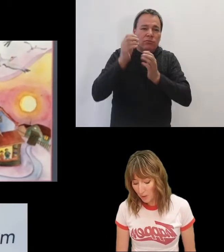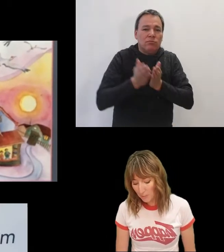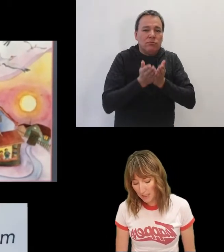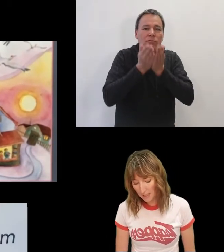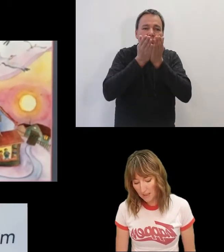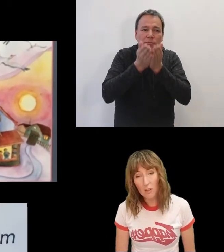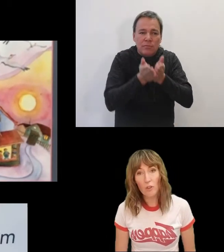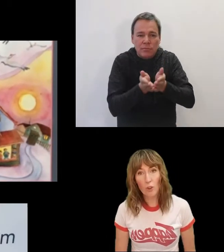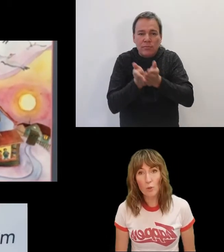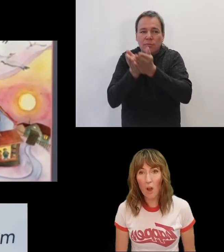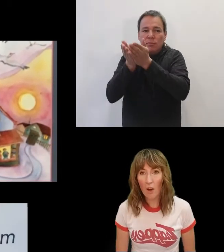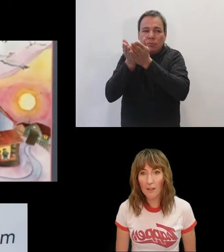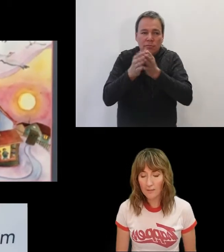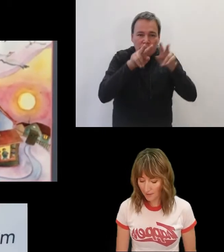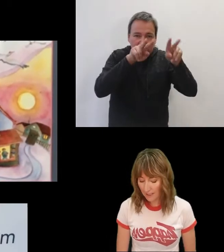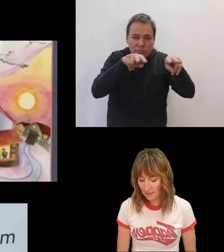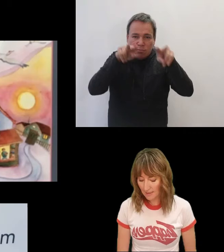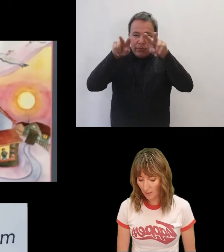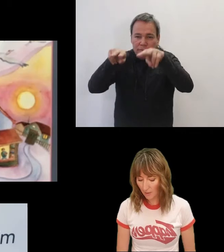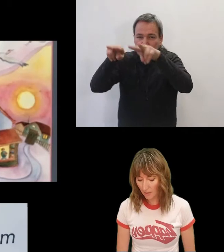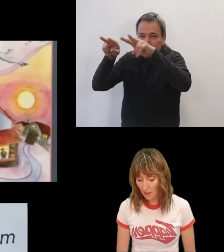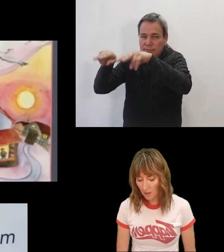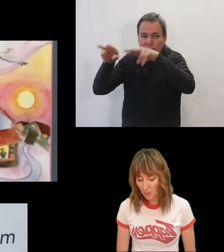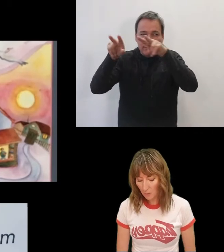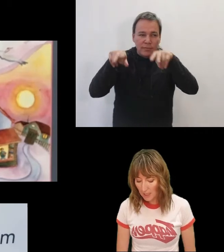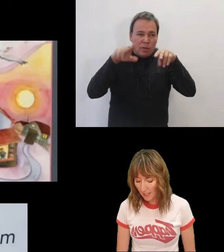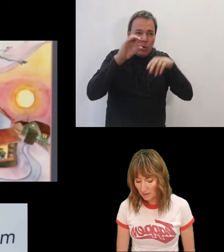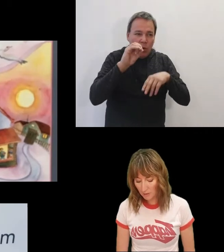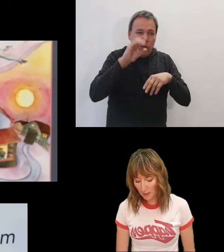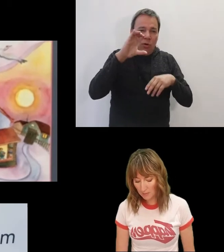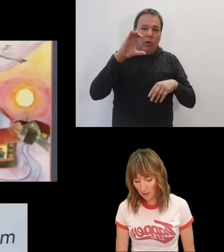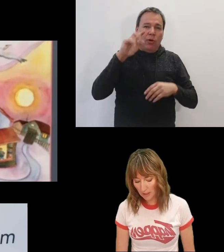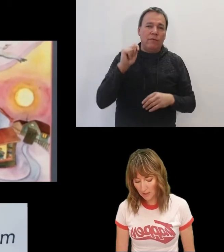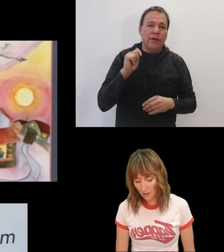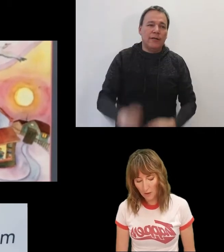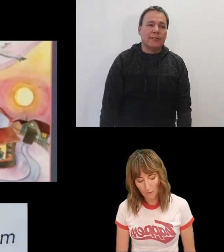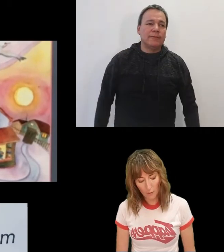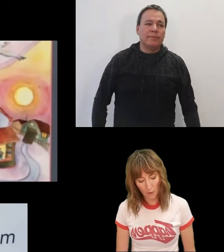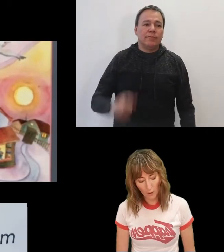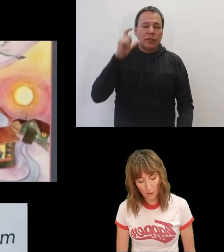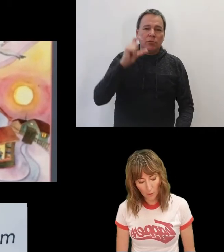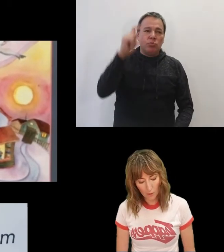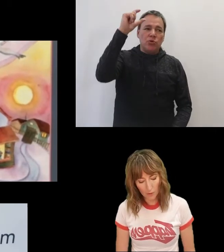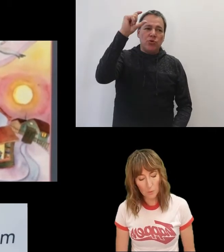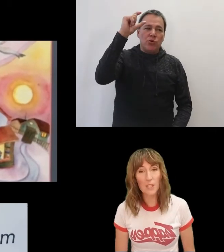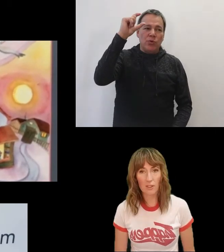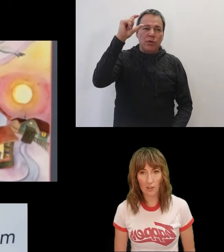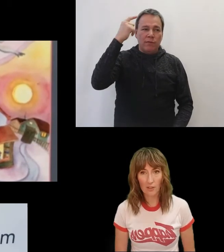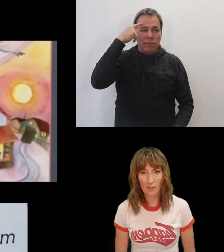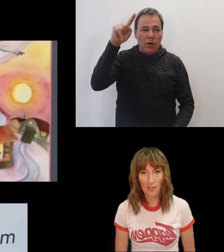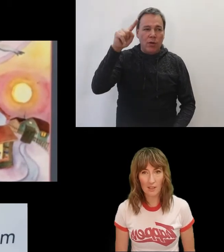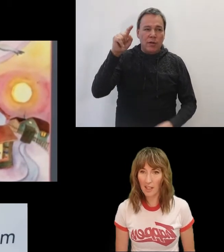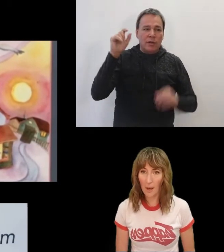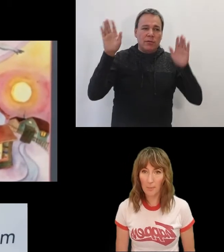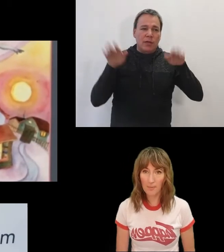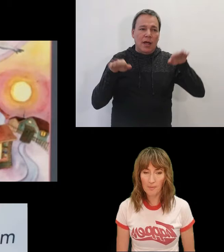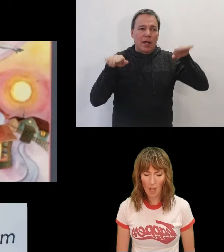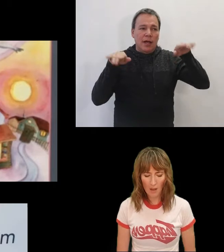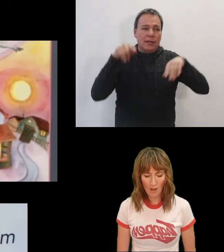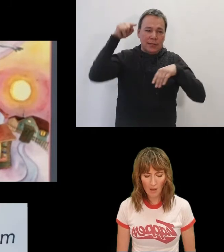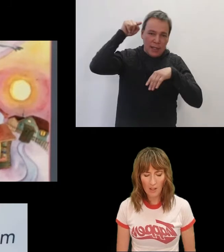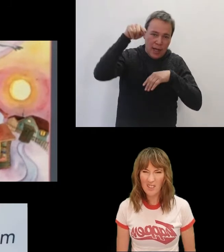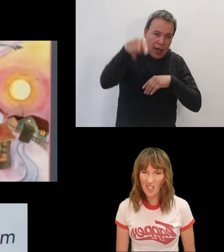the birds begin their long flight south, we can cranberries for the cold winter to